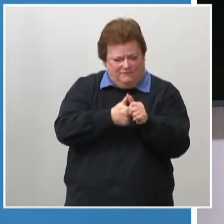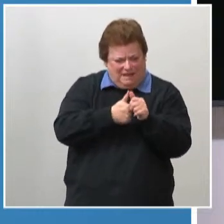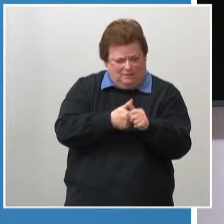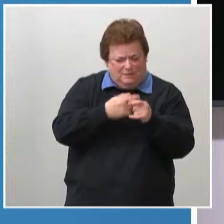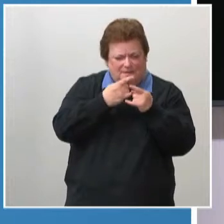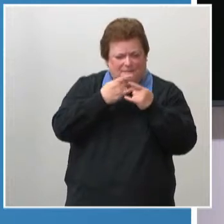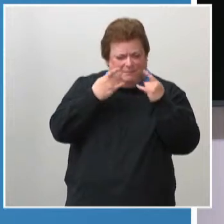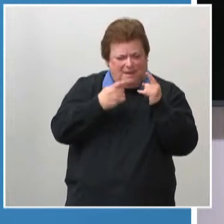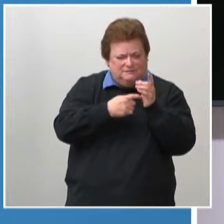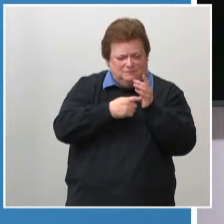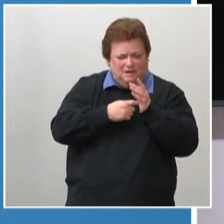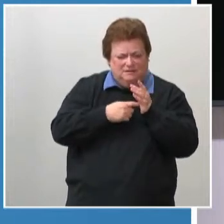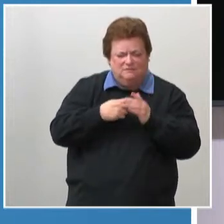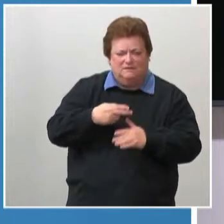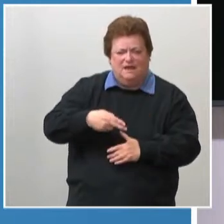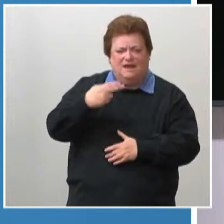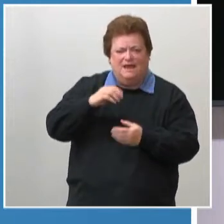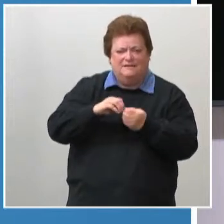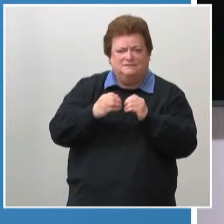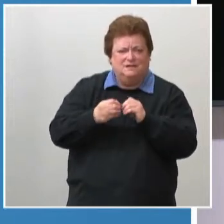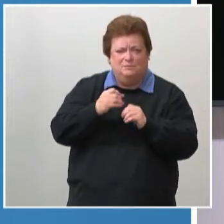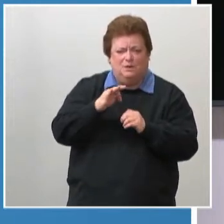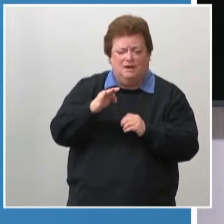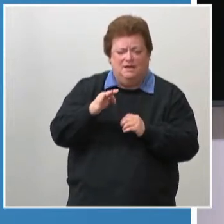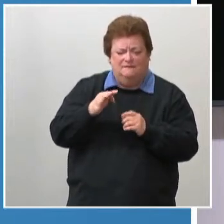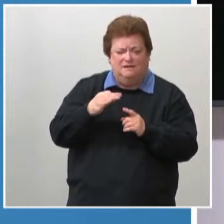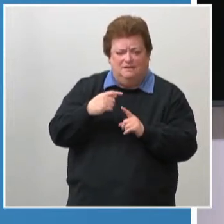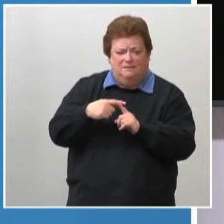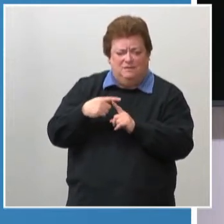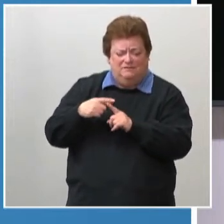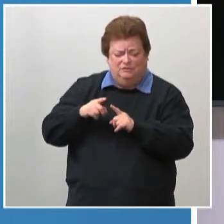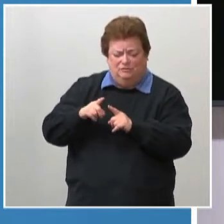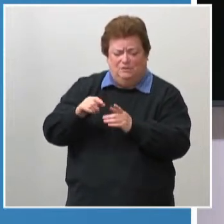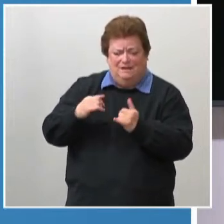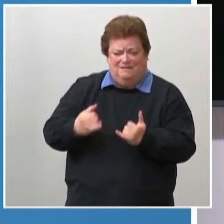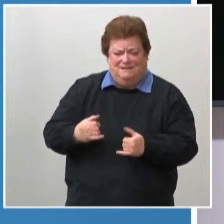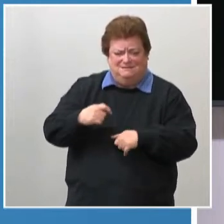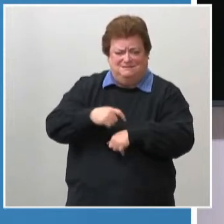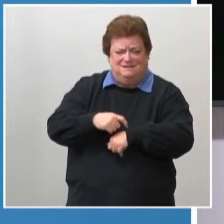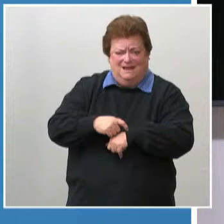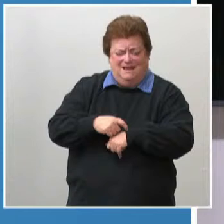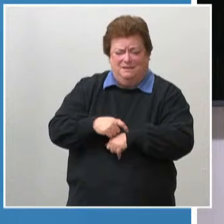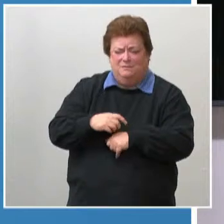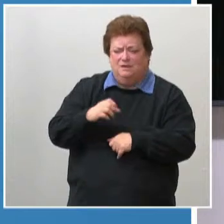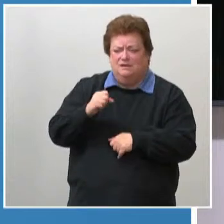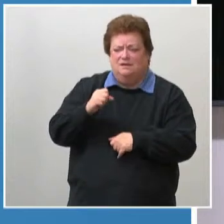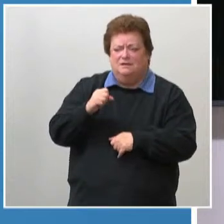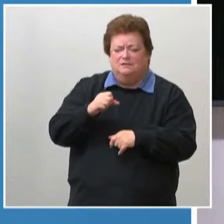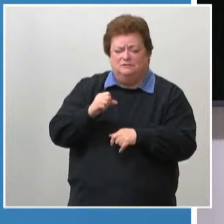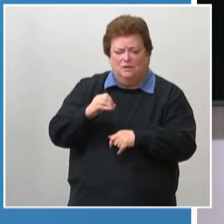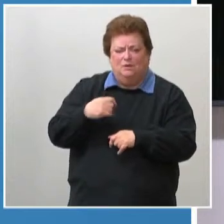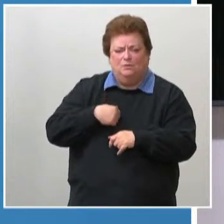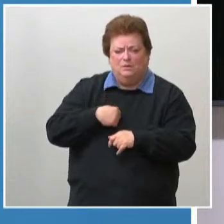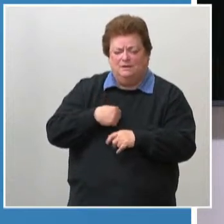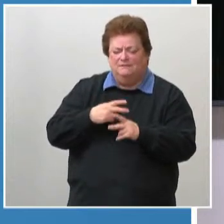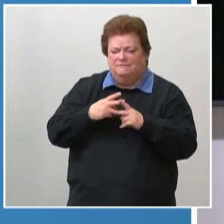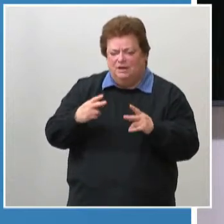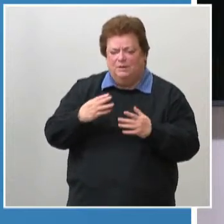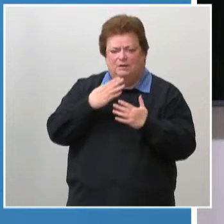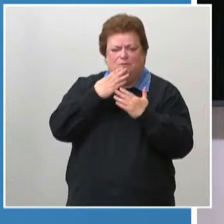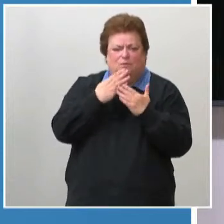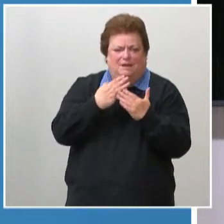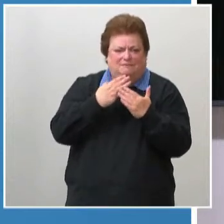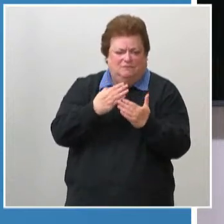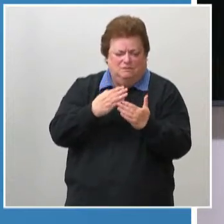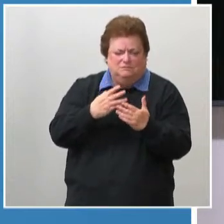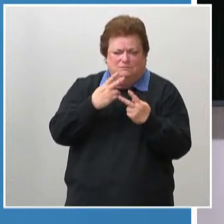we had our highest number of cases ever during this time period, but we're seeing, so grateful to see